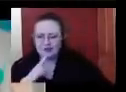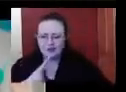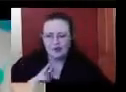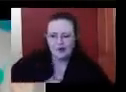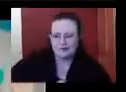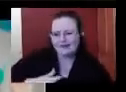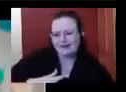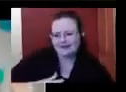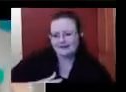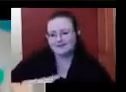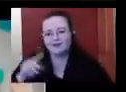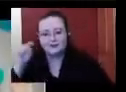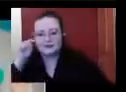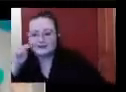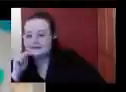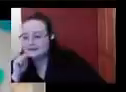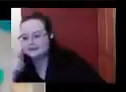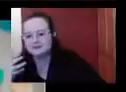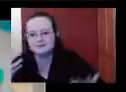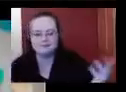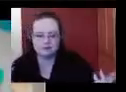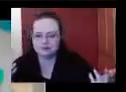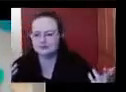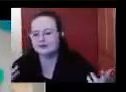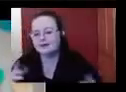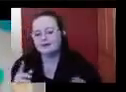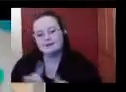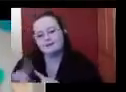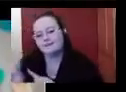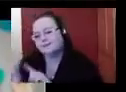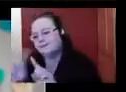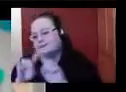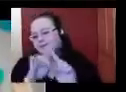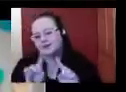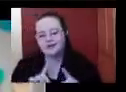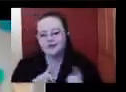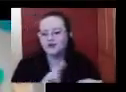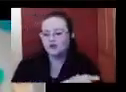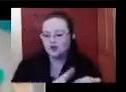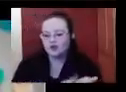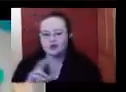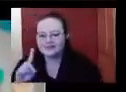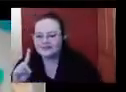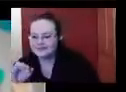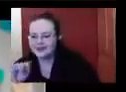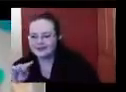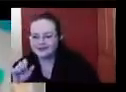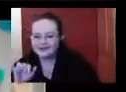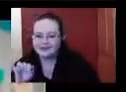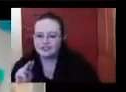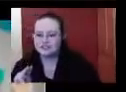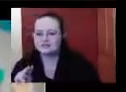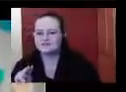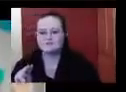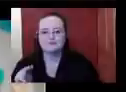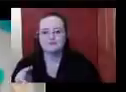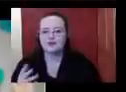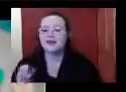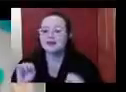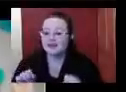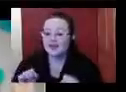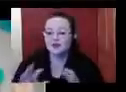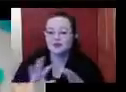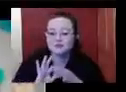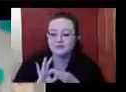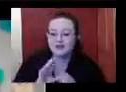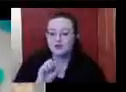our Halton Parents' public health nurses and dietitians are here for you. Connect with us on social media, through email, or by